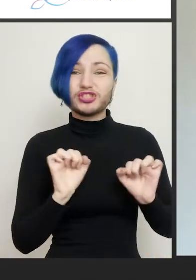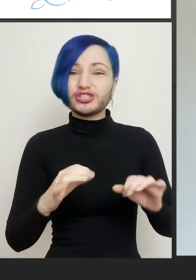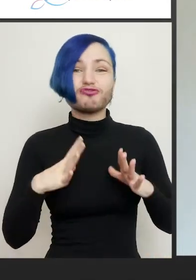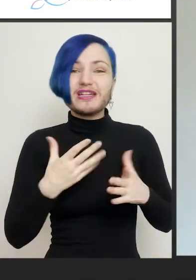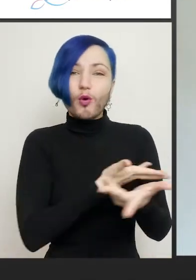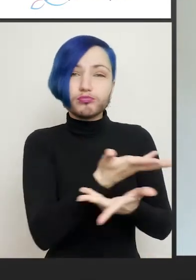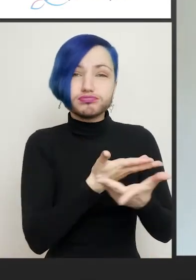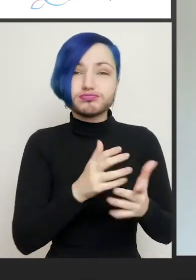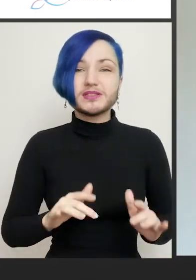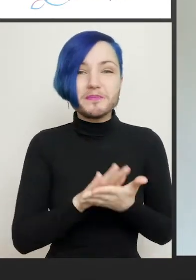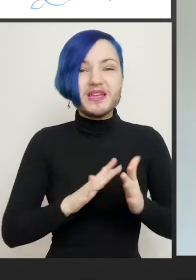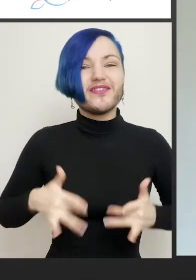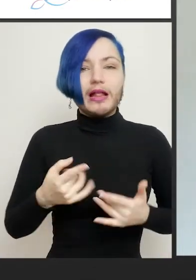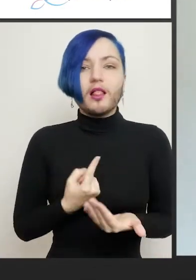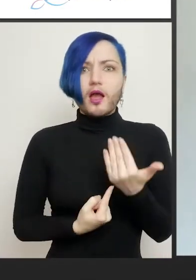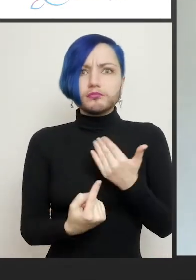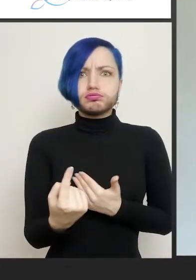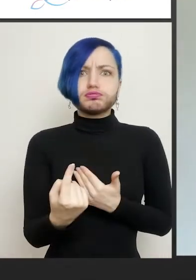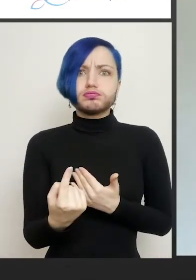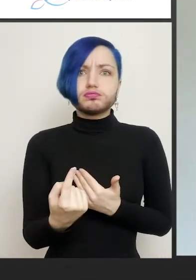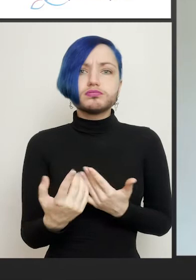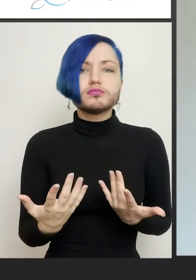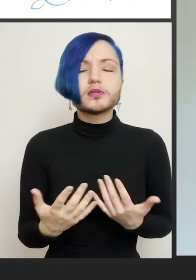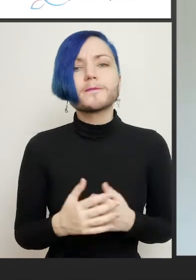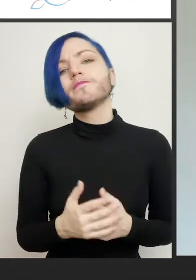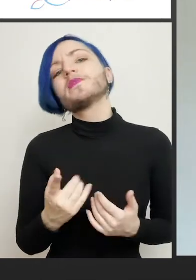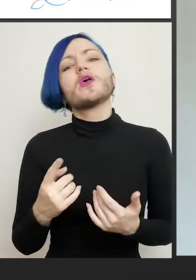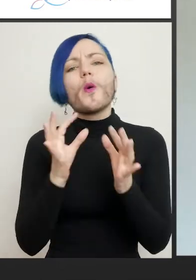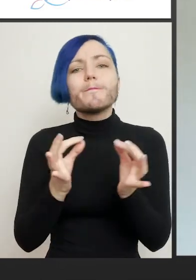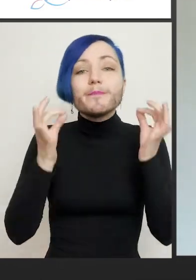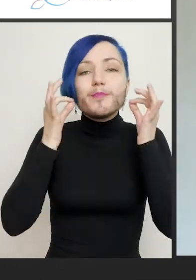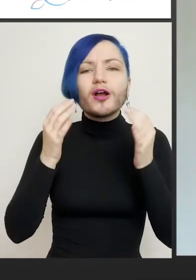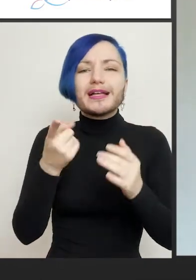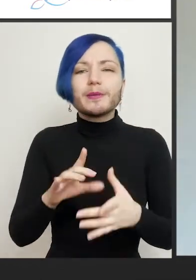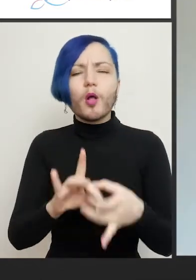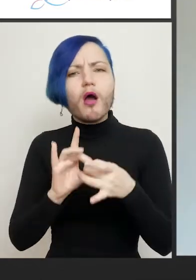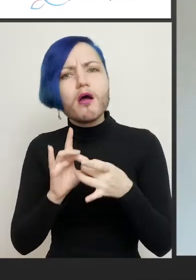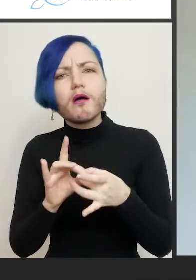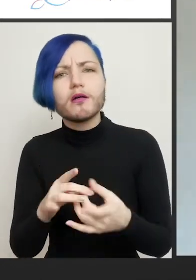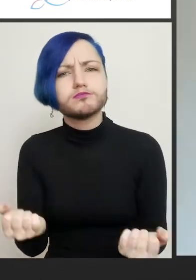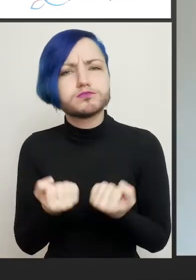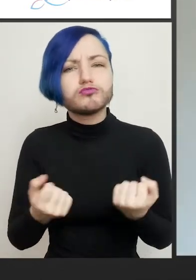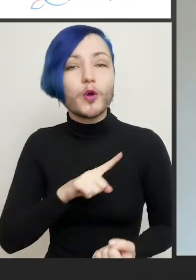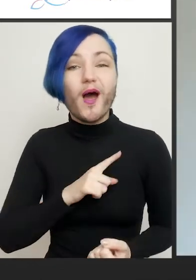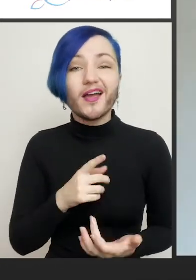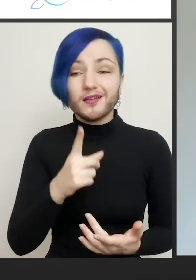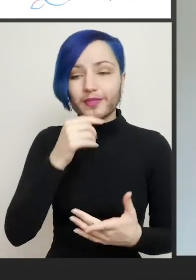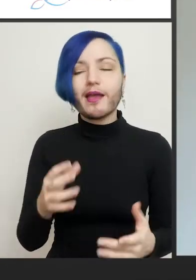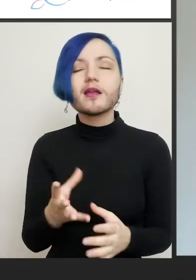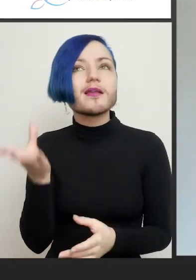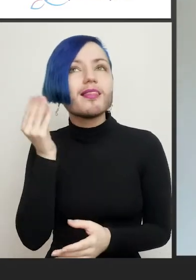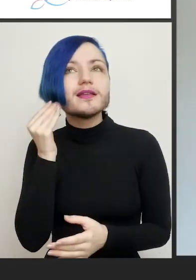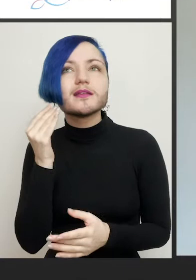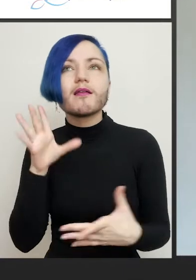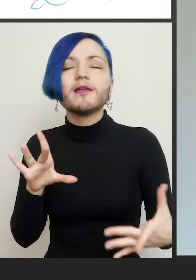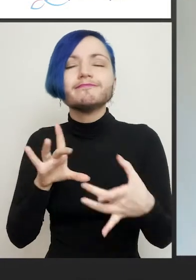be very isolating. So I think the reason it probably resonated with people is that it's like, well, here's something you can listen to that connects you.